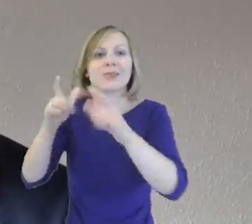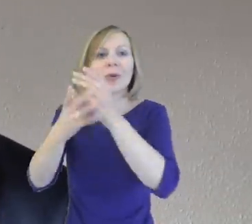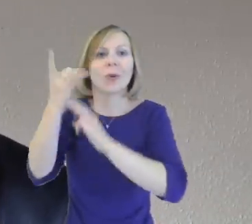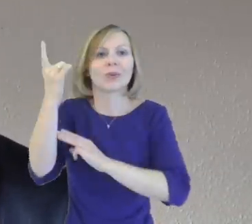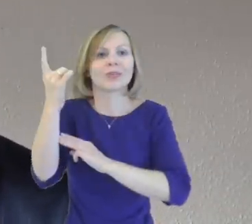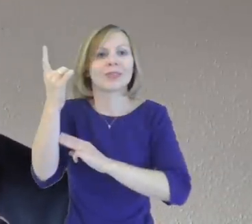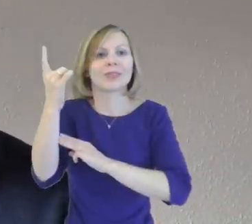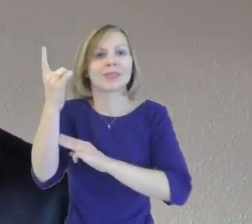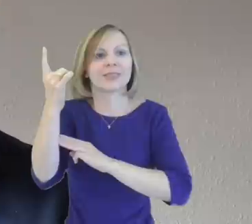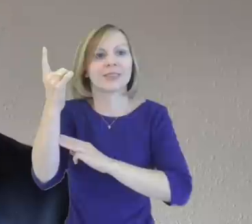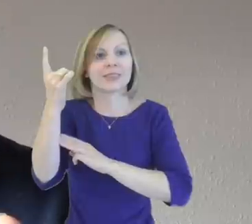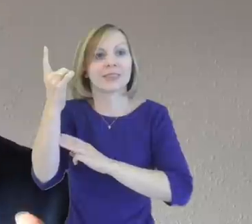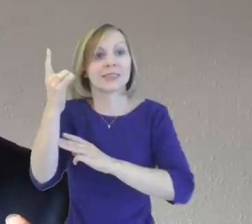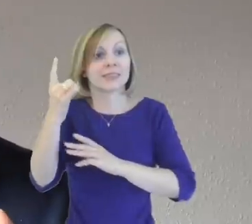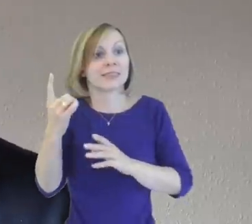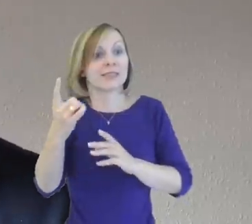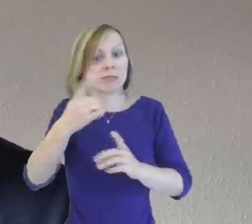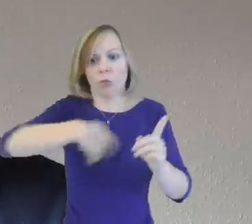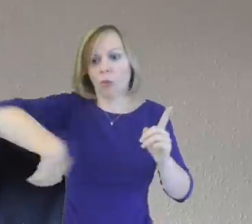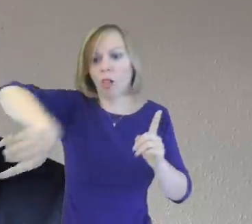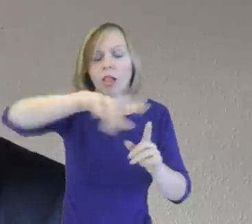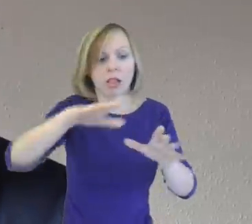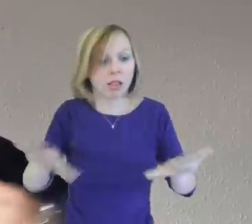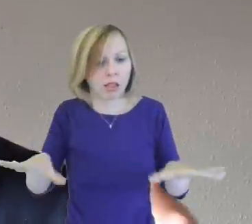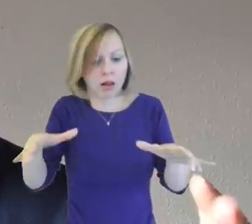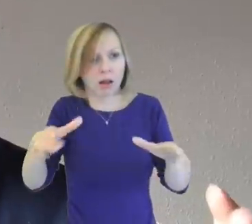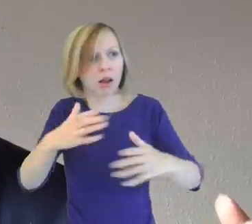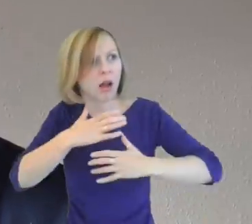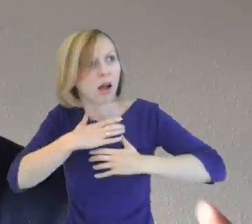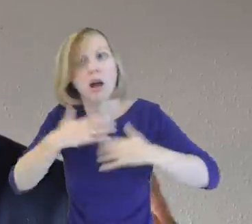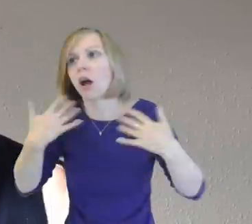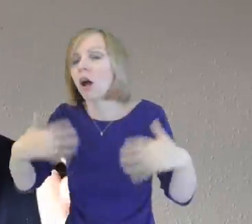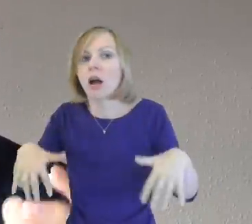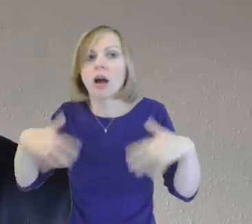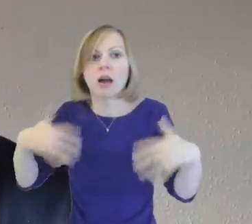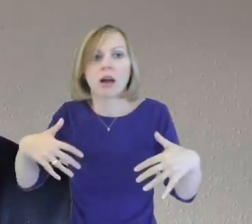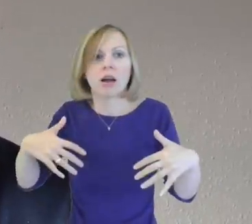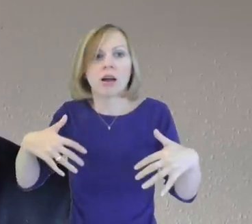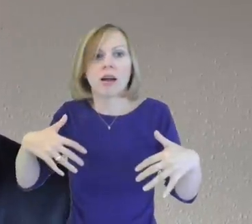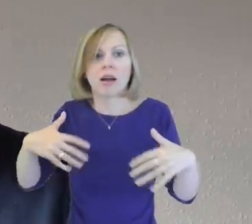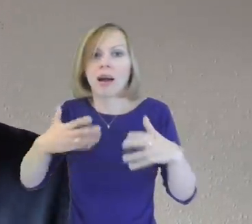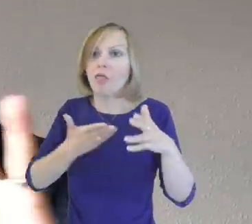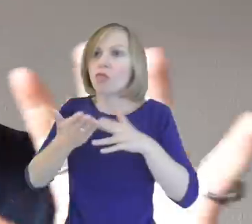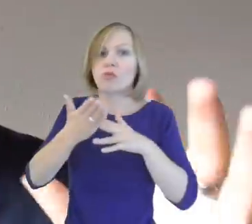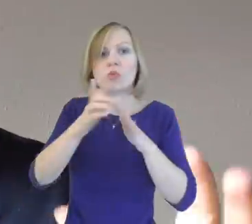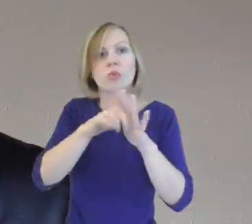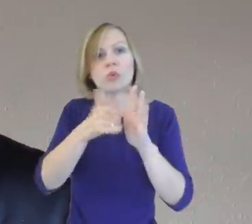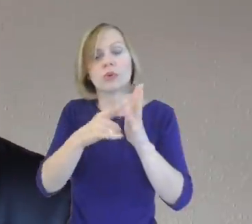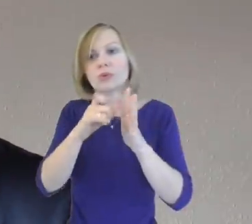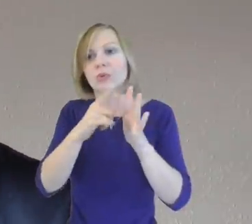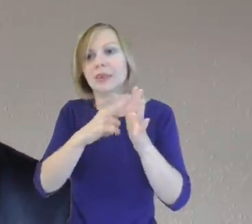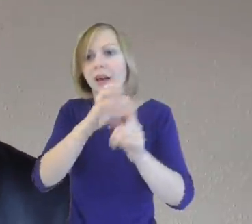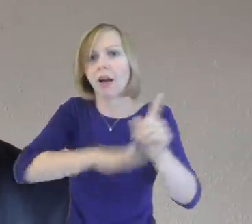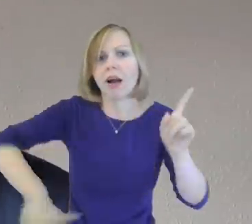And fear came on all that dwelt round about them. And all these sayings were noised abroad throughout all the